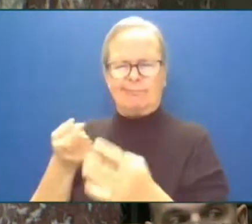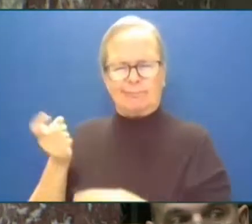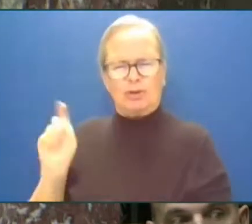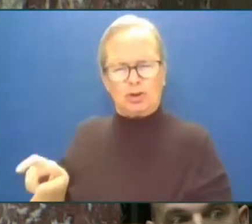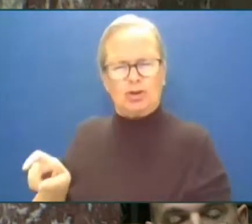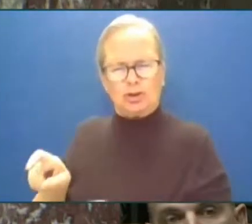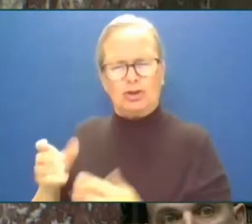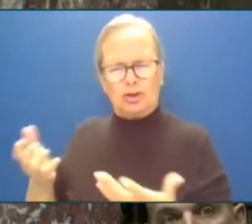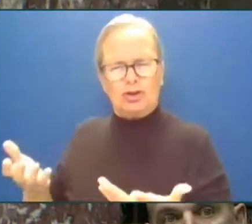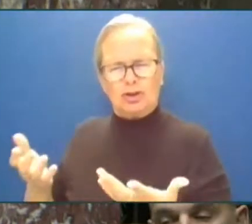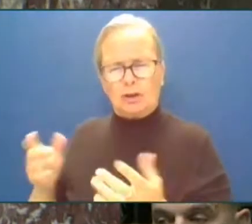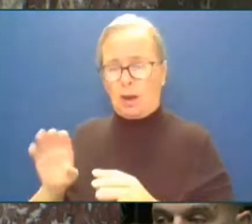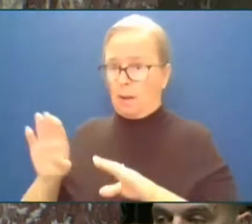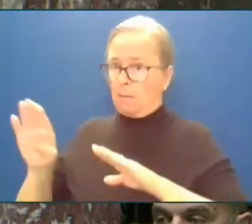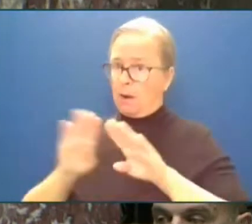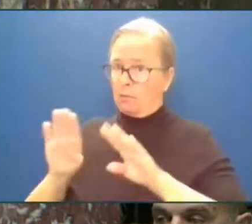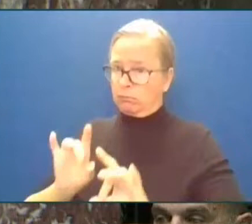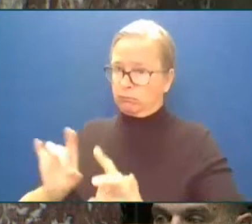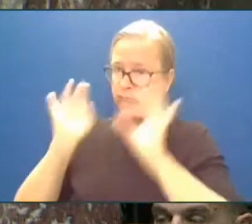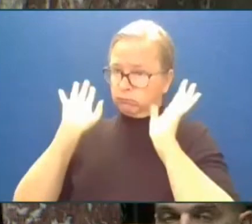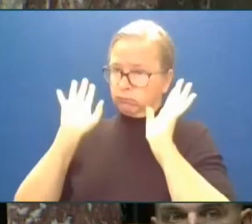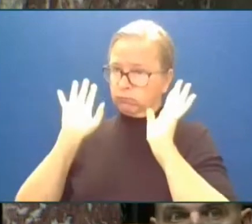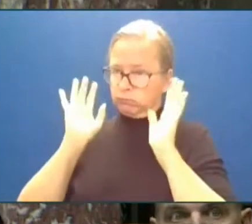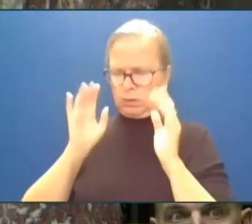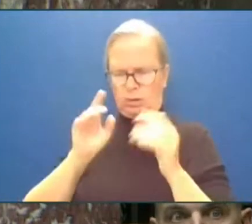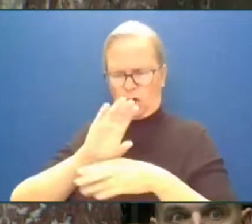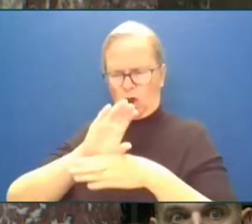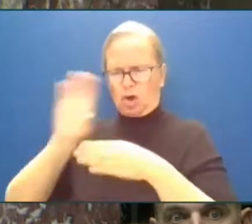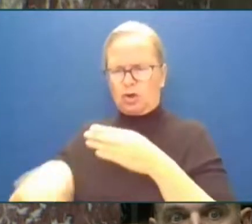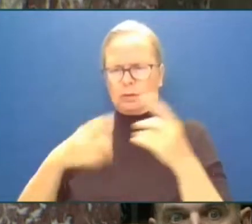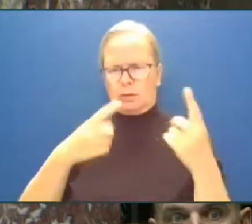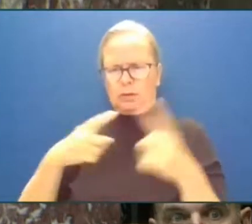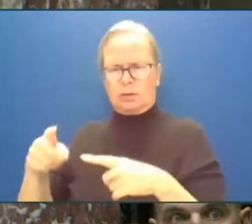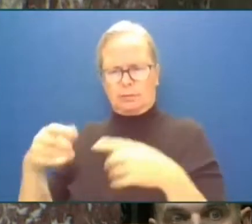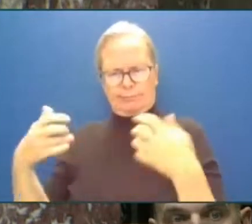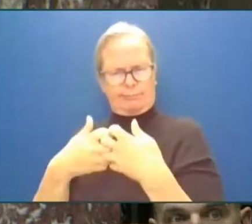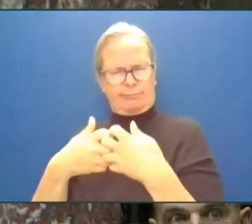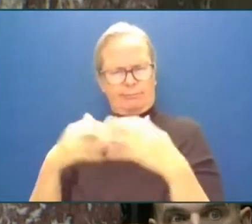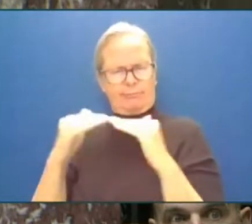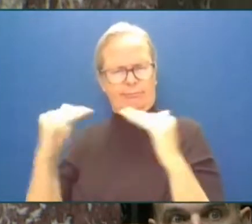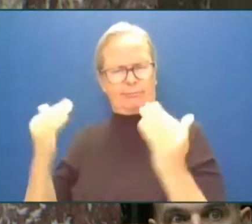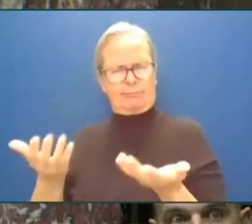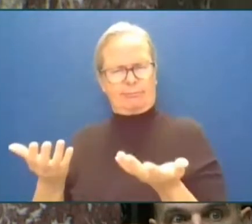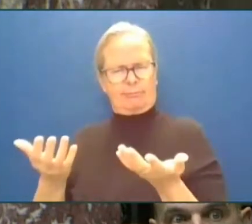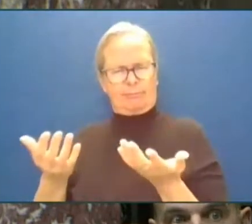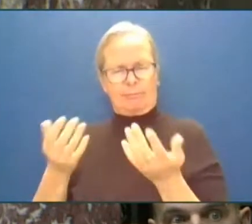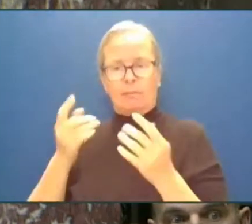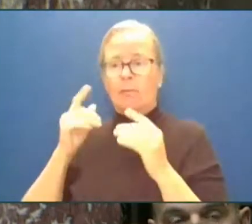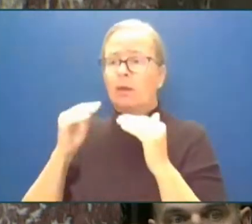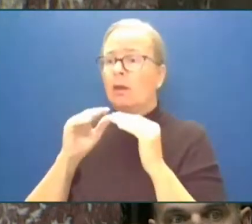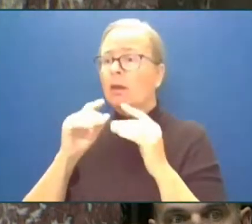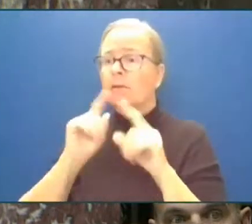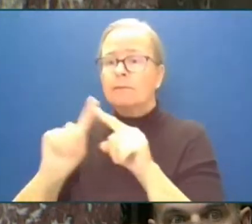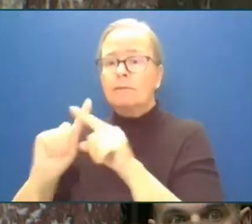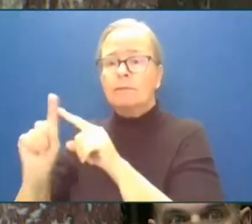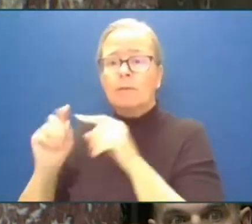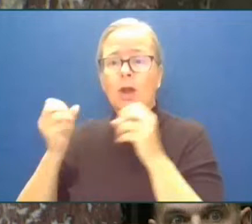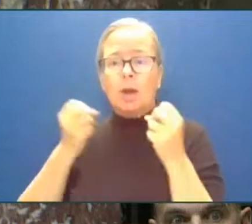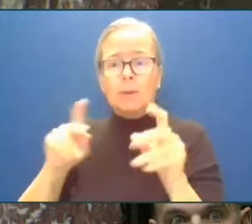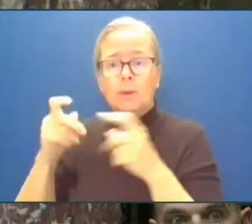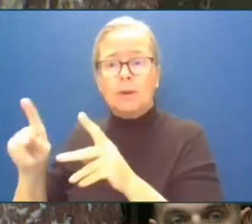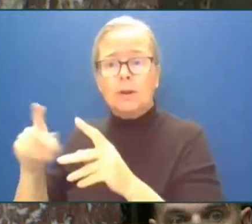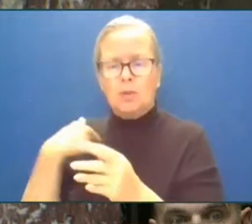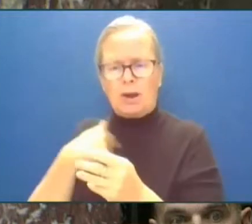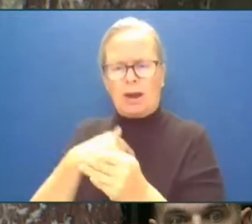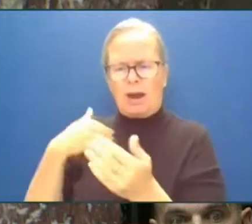referred to in terms of directives, that we will examine. We're looking at all opportunities to make a difference, to keep people safe, because we accept